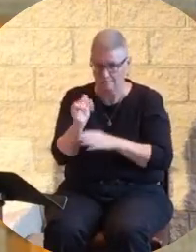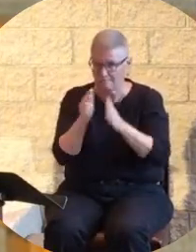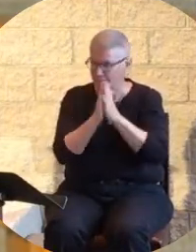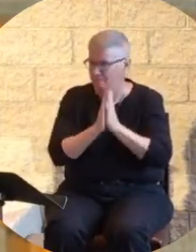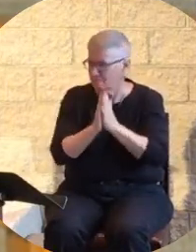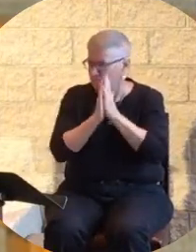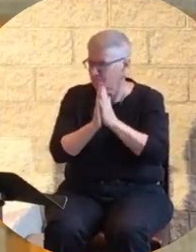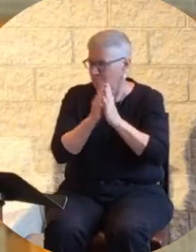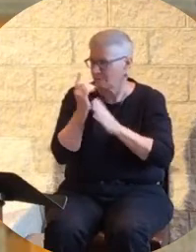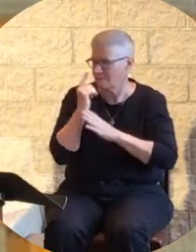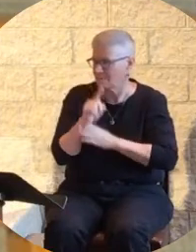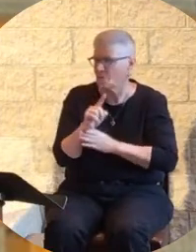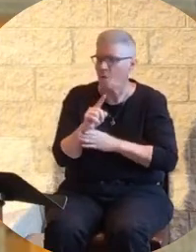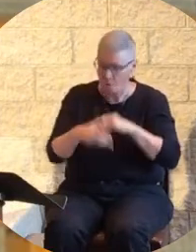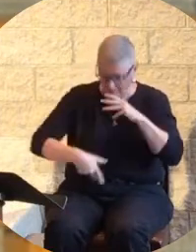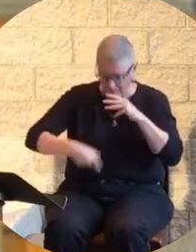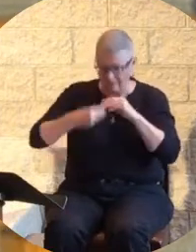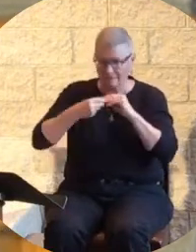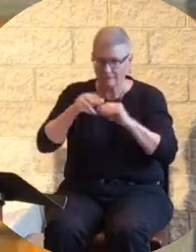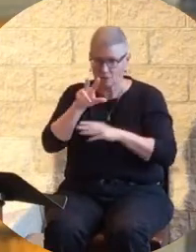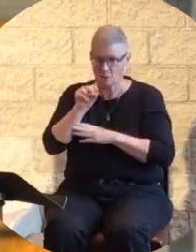for an additional 30 days.